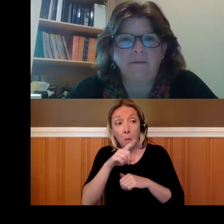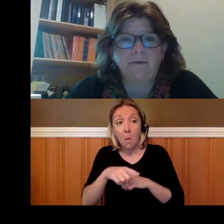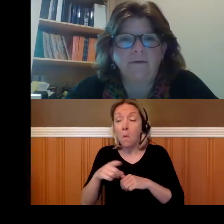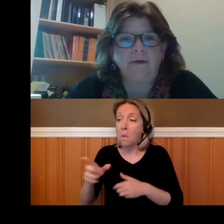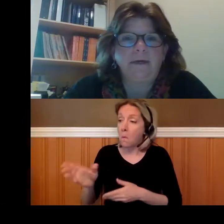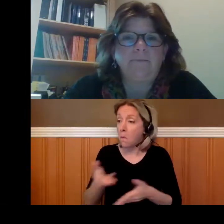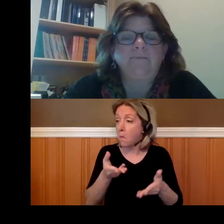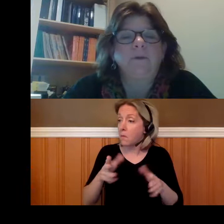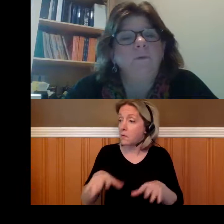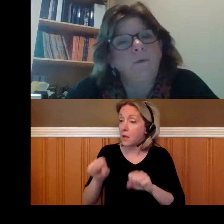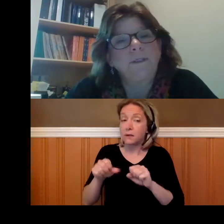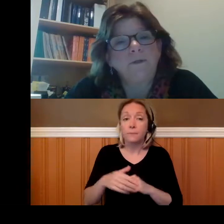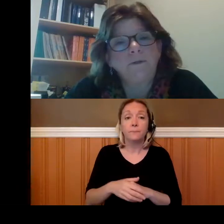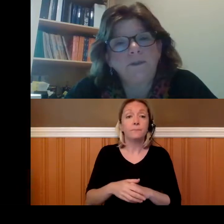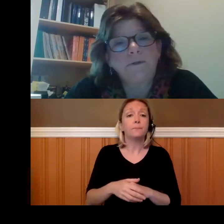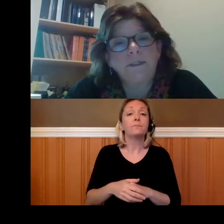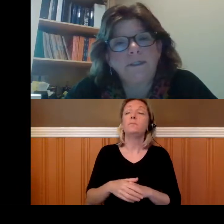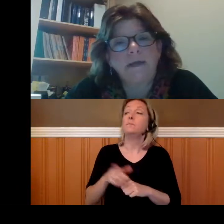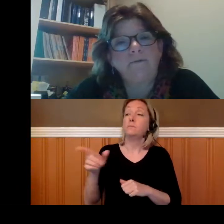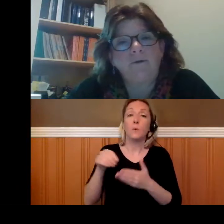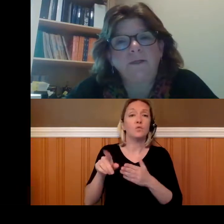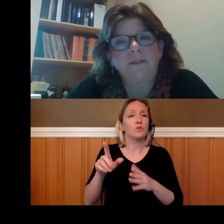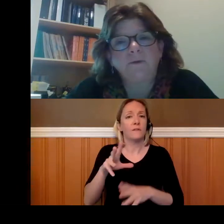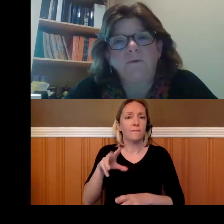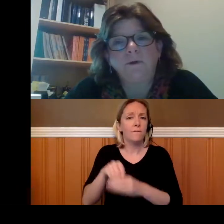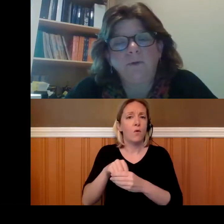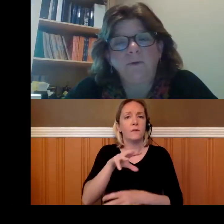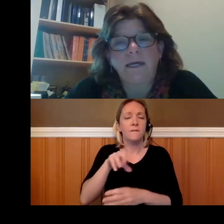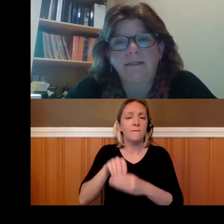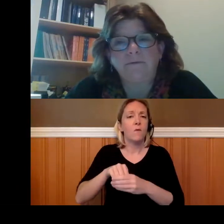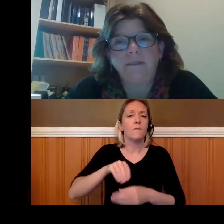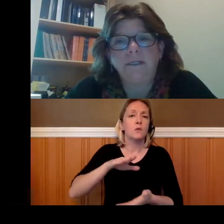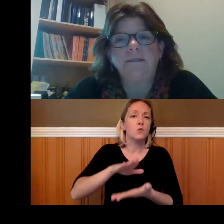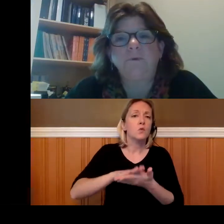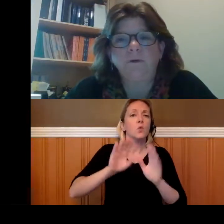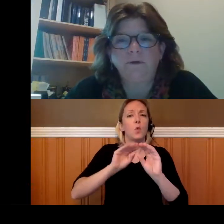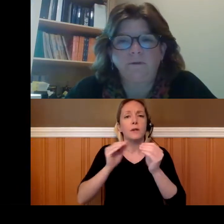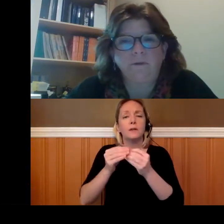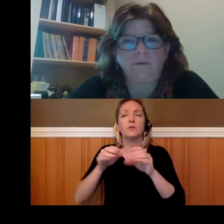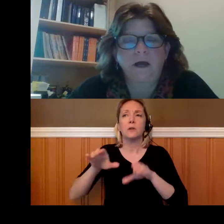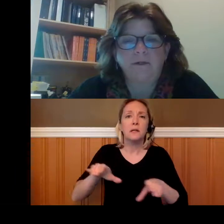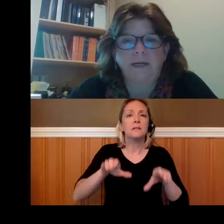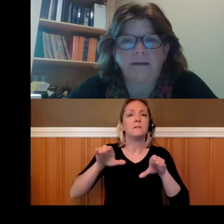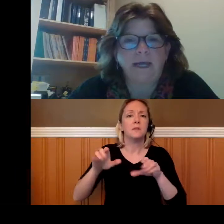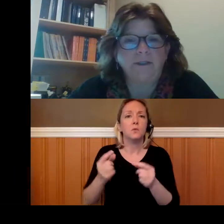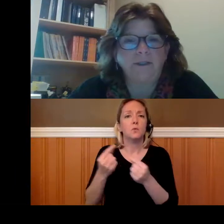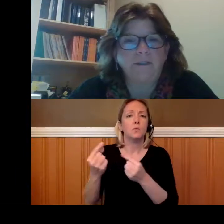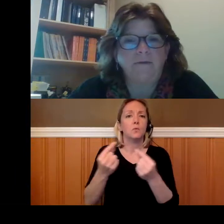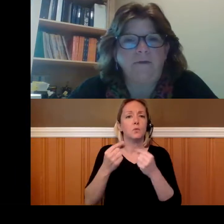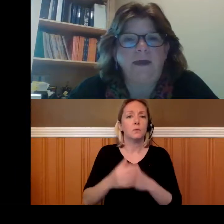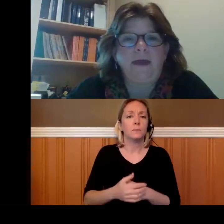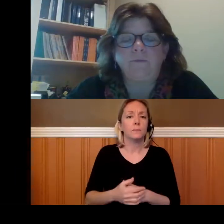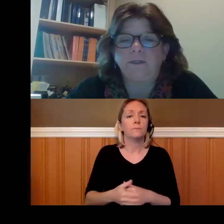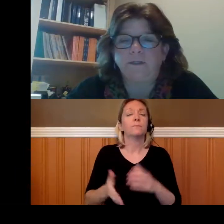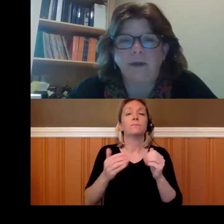We want students to stay involved in the school or community activities. That's important with those college applications. We talked about